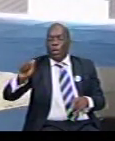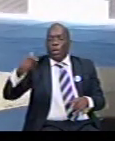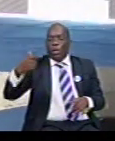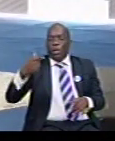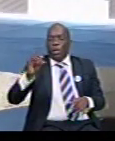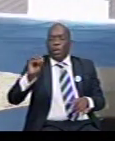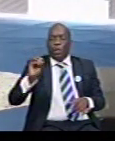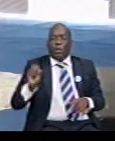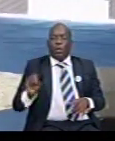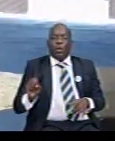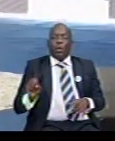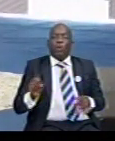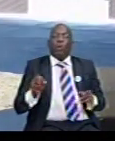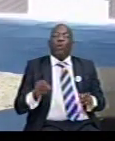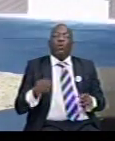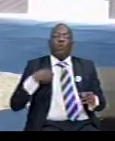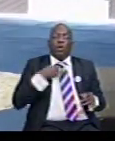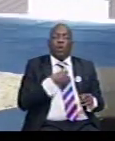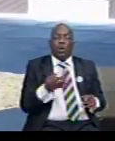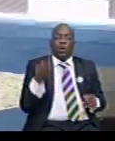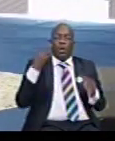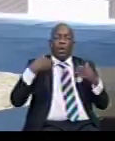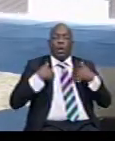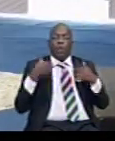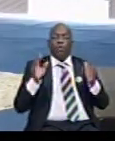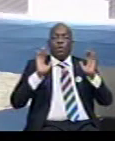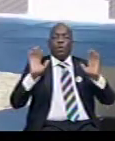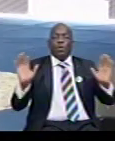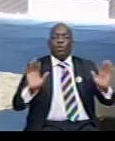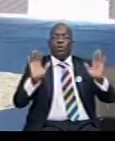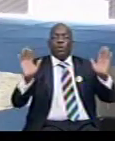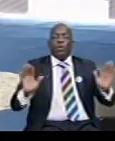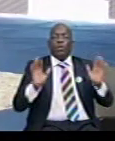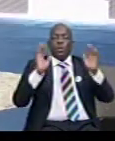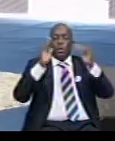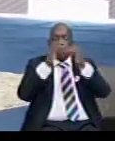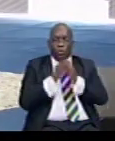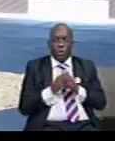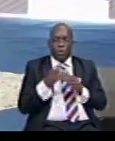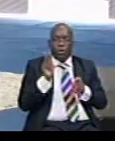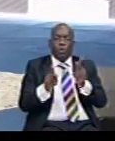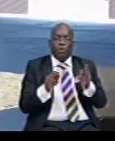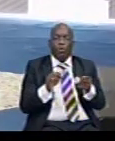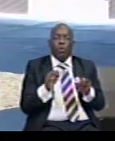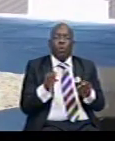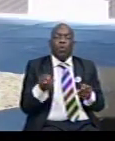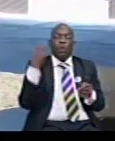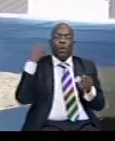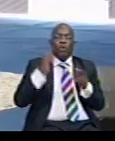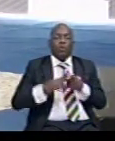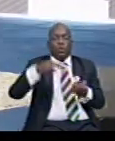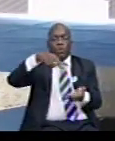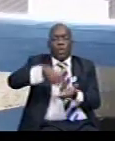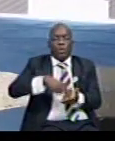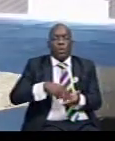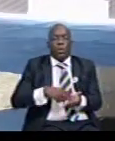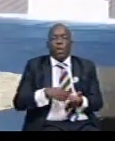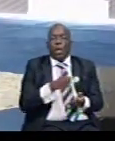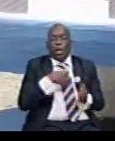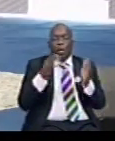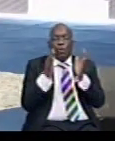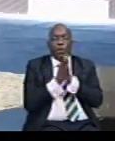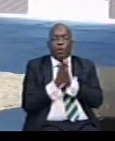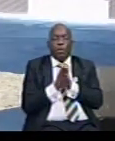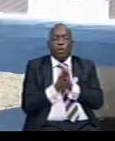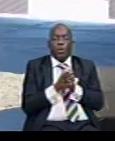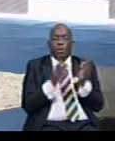people, as they were praying that prayer session, were supposed to stand up and be praying. And so, since